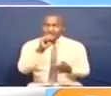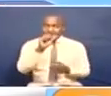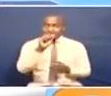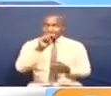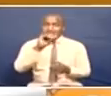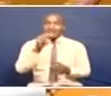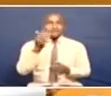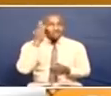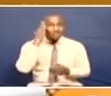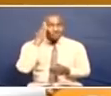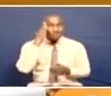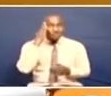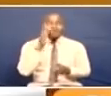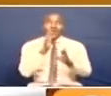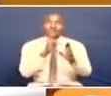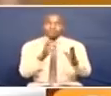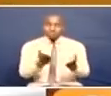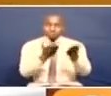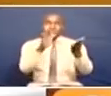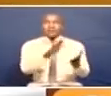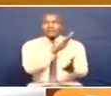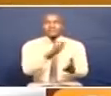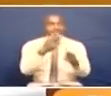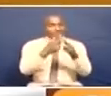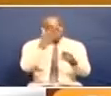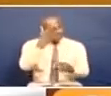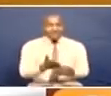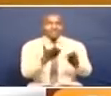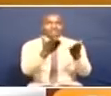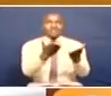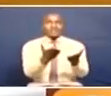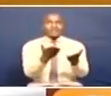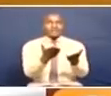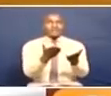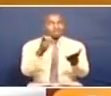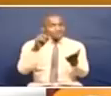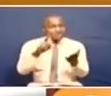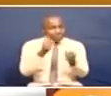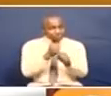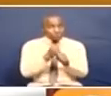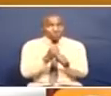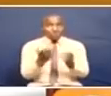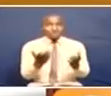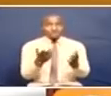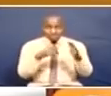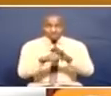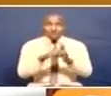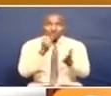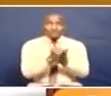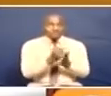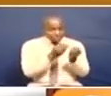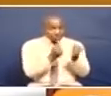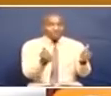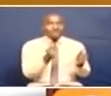We passed a report in Parliament which has got their names and their allegations. What he was supposed to do on getting into office was supposed to deal with